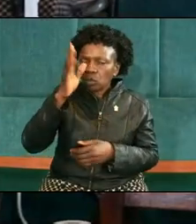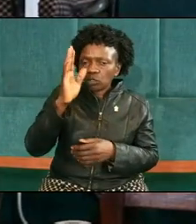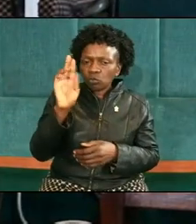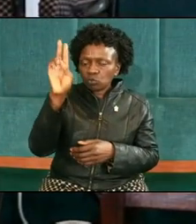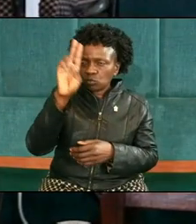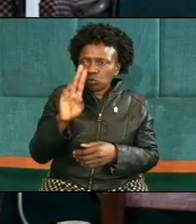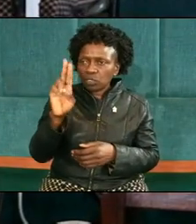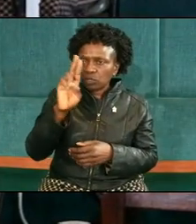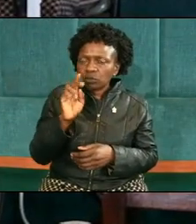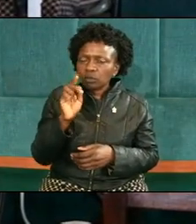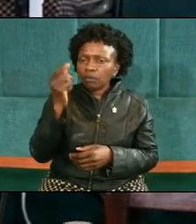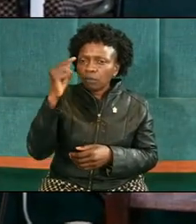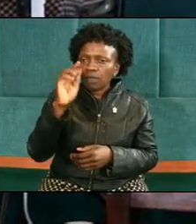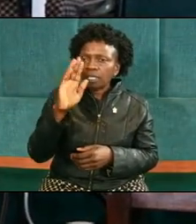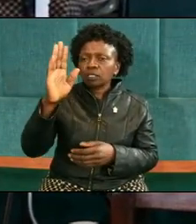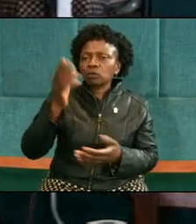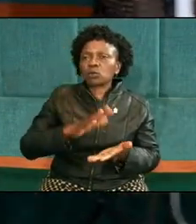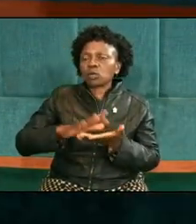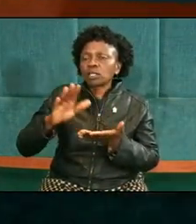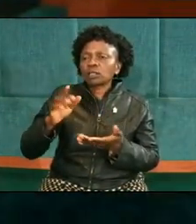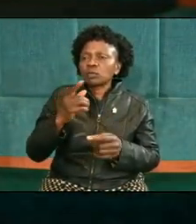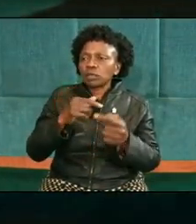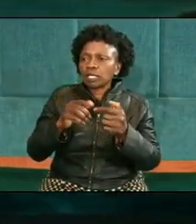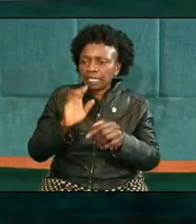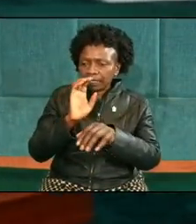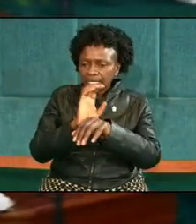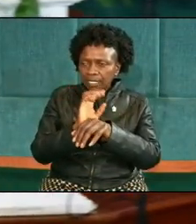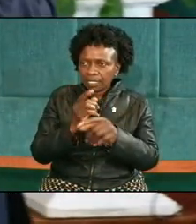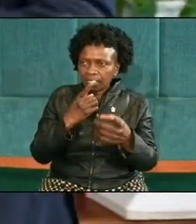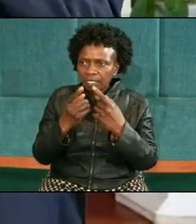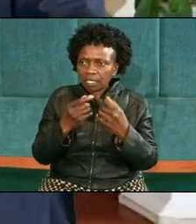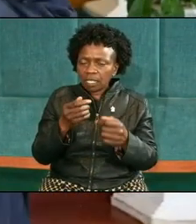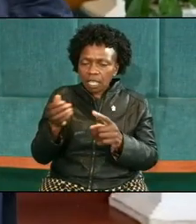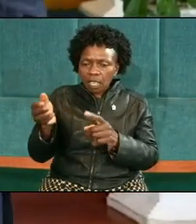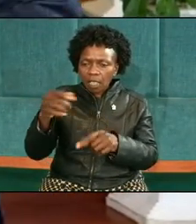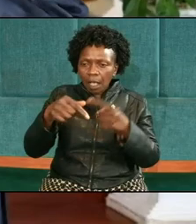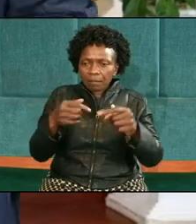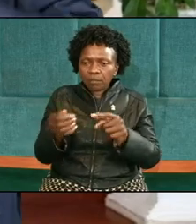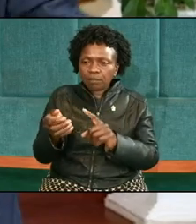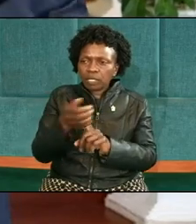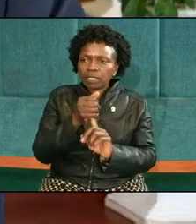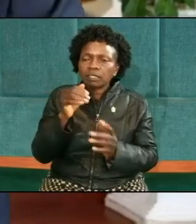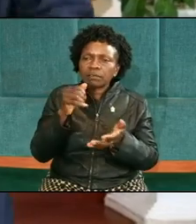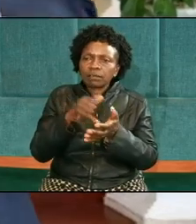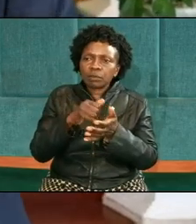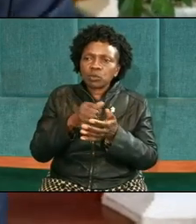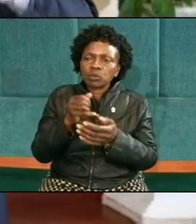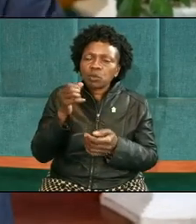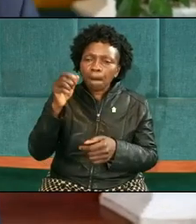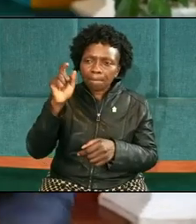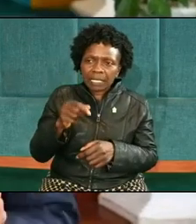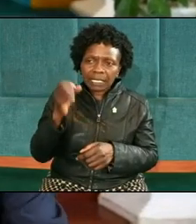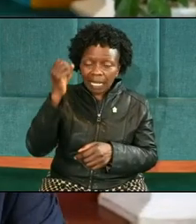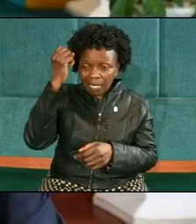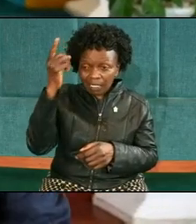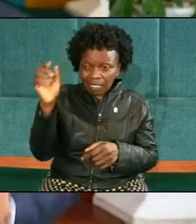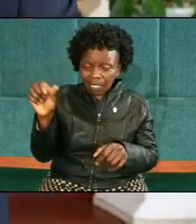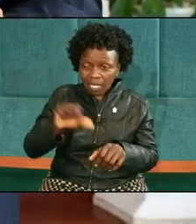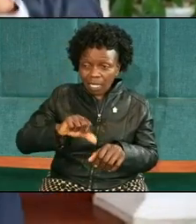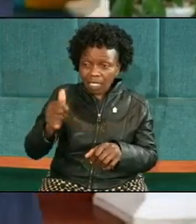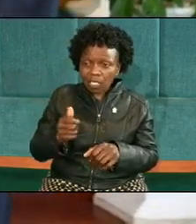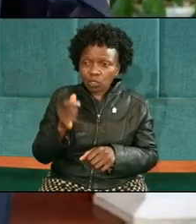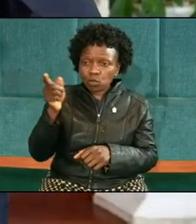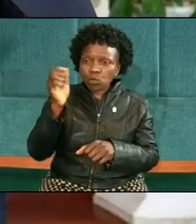honor and his glory. When the church says, come and get involved, and you decide to get involved, you must understand, it is anything you